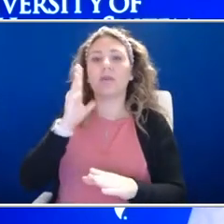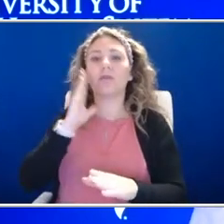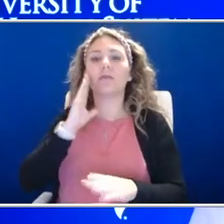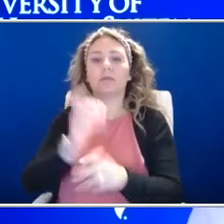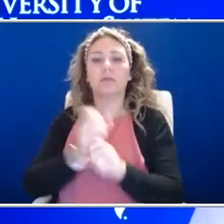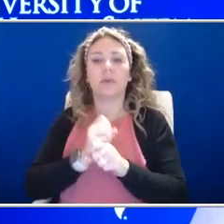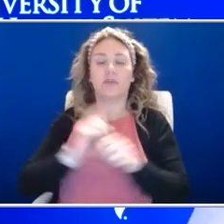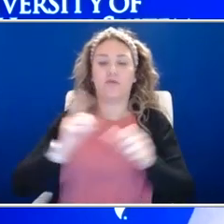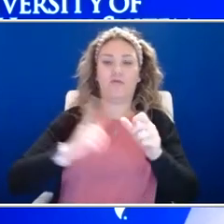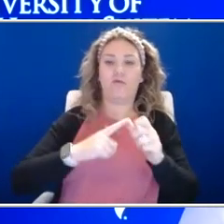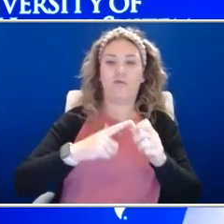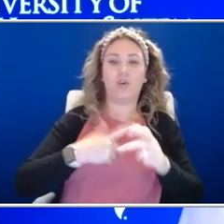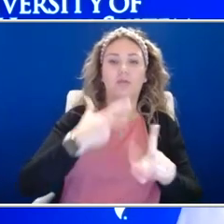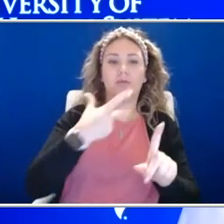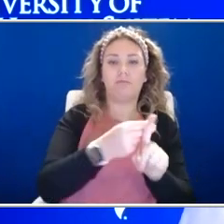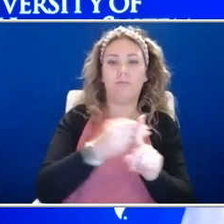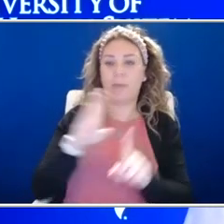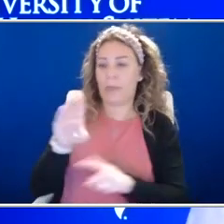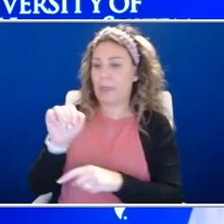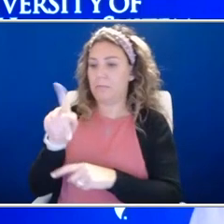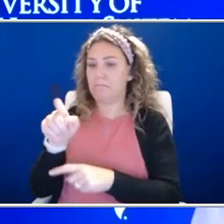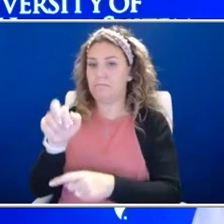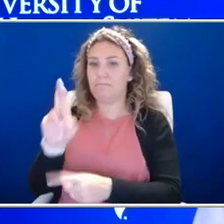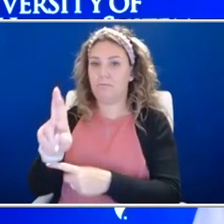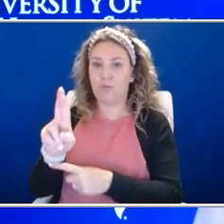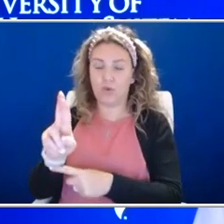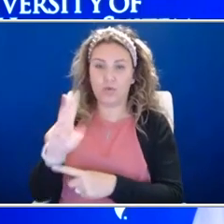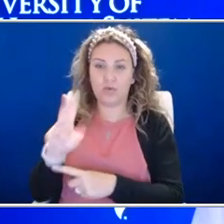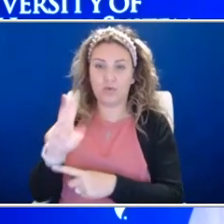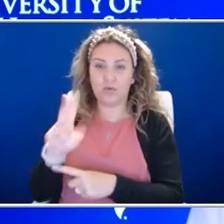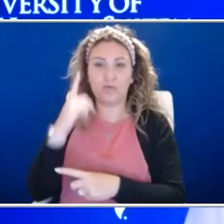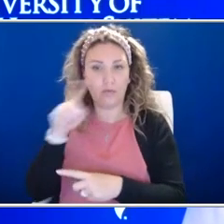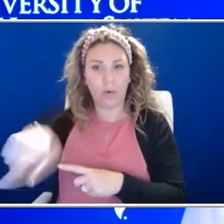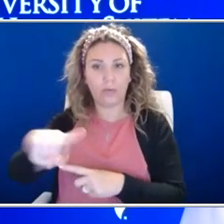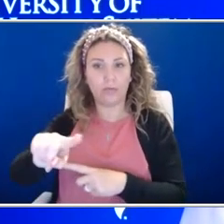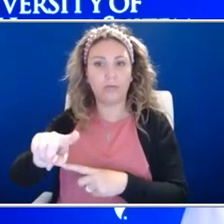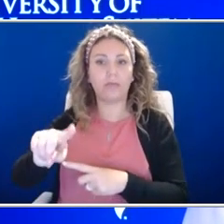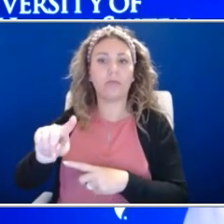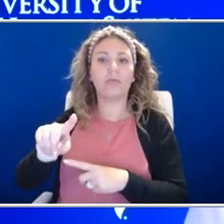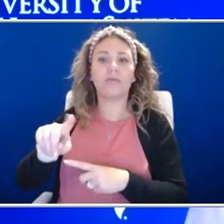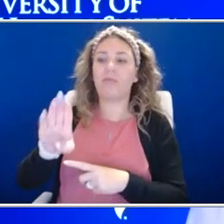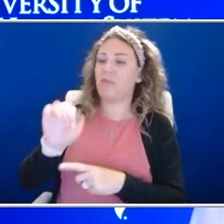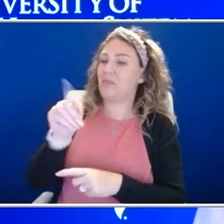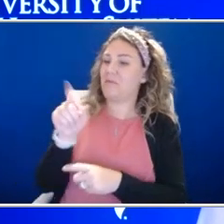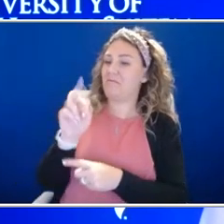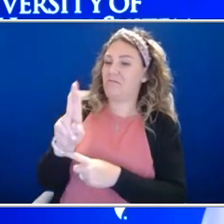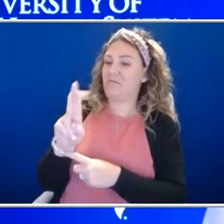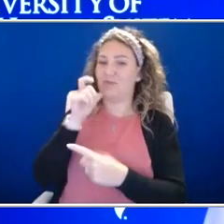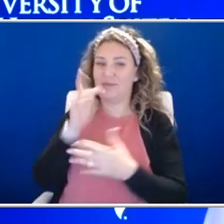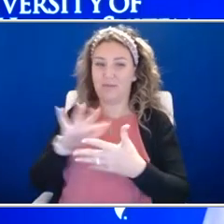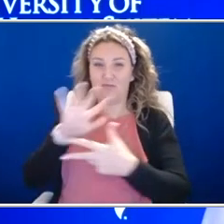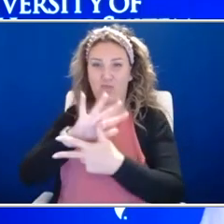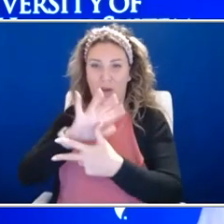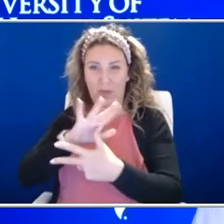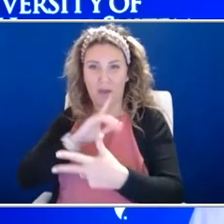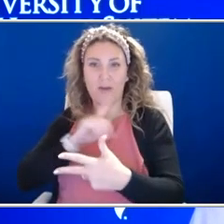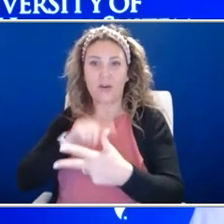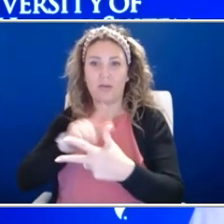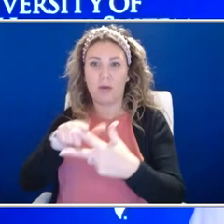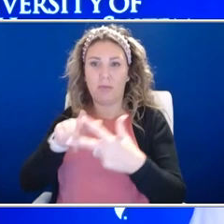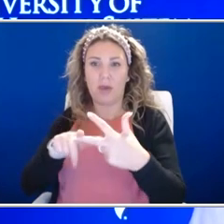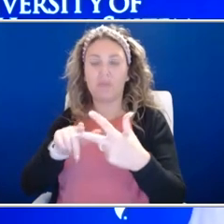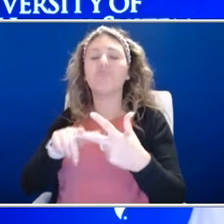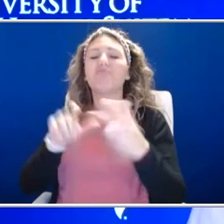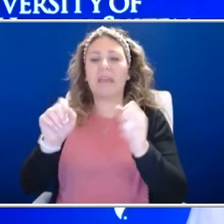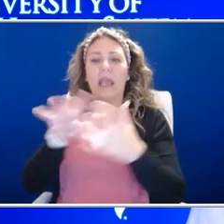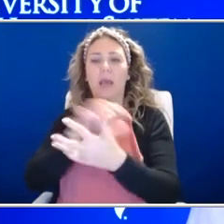generation. The boosters will be that for that those booster, not primary series. But it's certainly okay to mix those. What